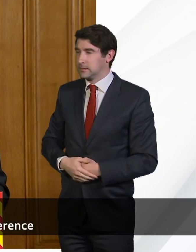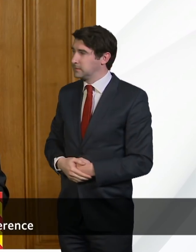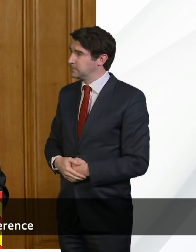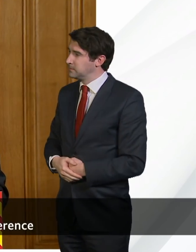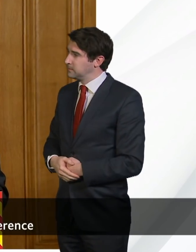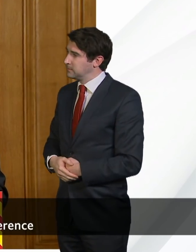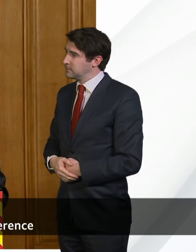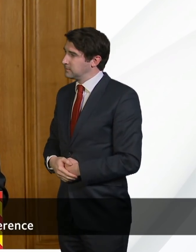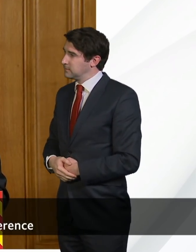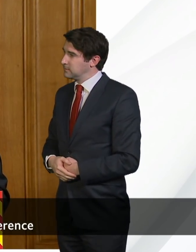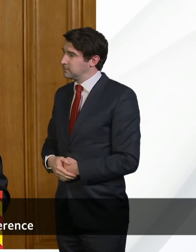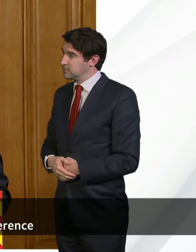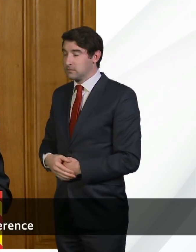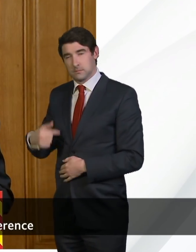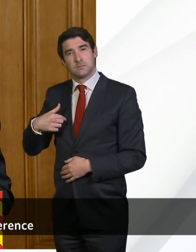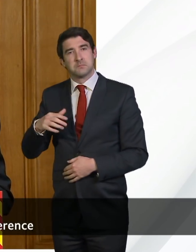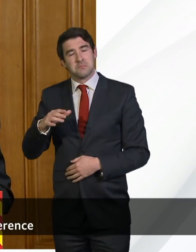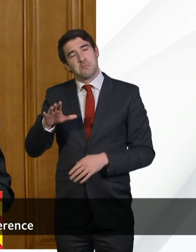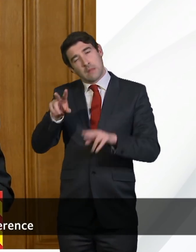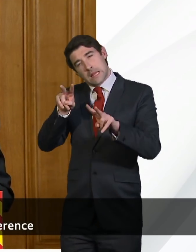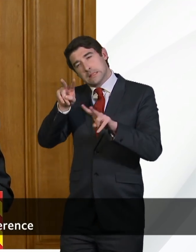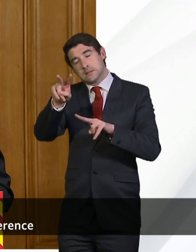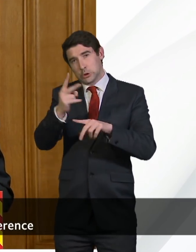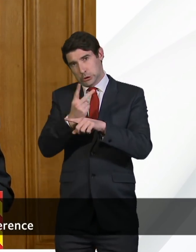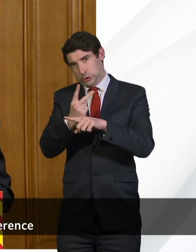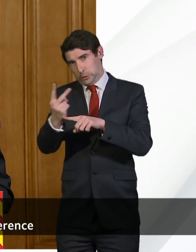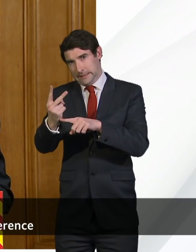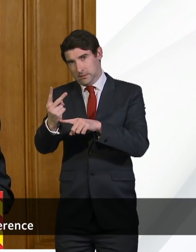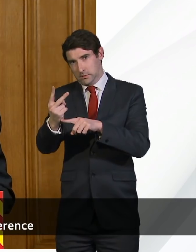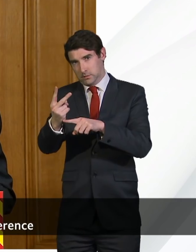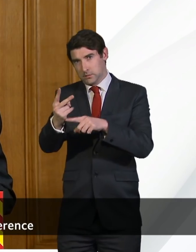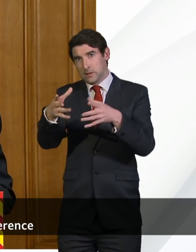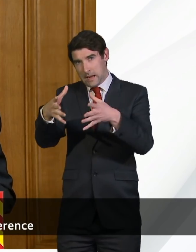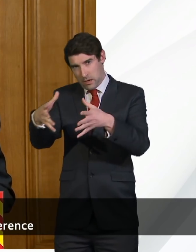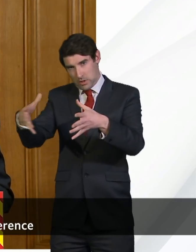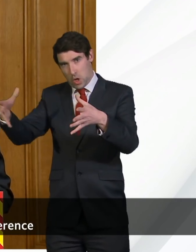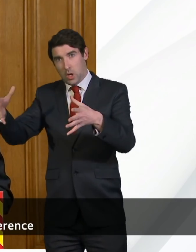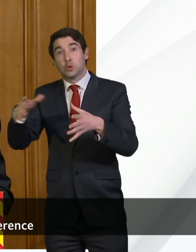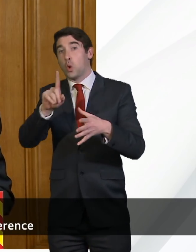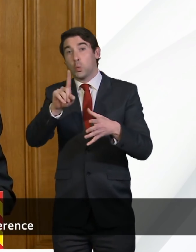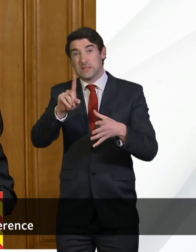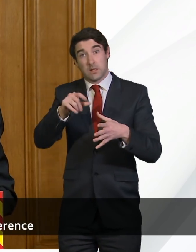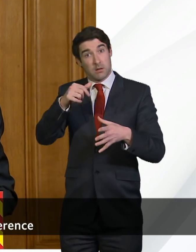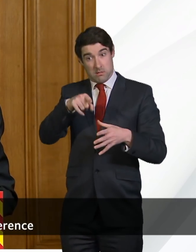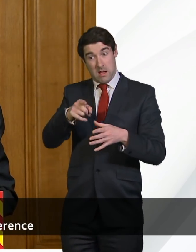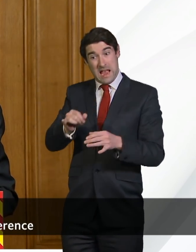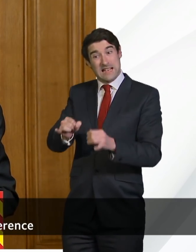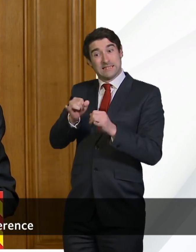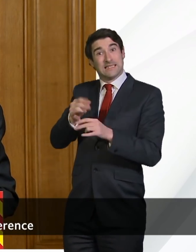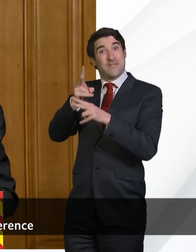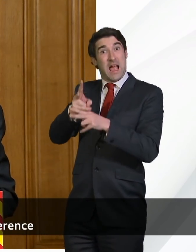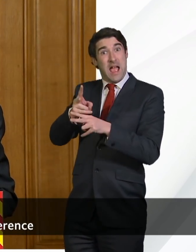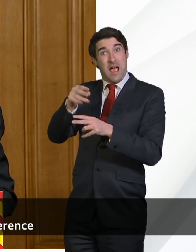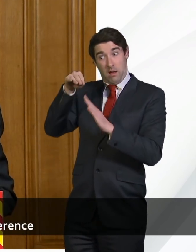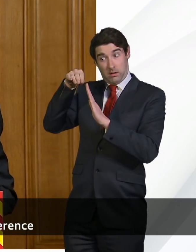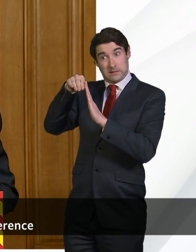to keep going up for about 2 weeks after the intensive care picture improves. And so we're not there yet